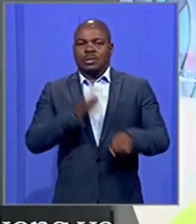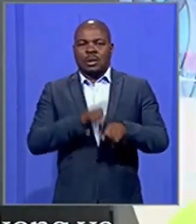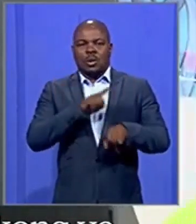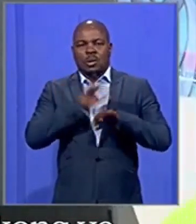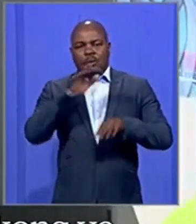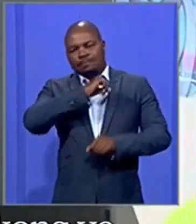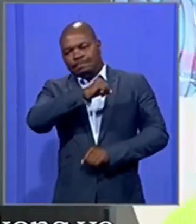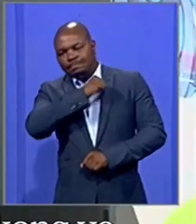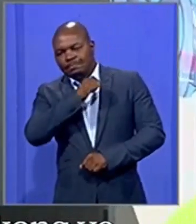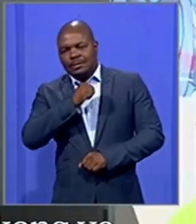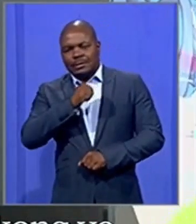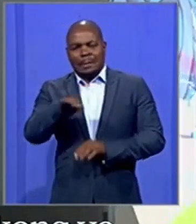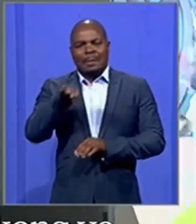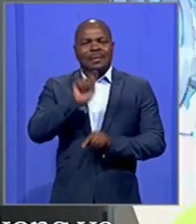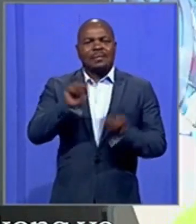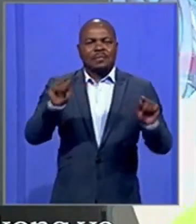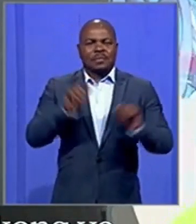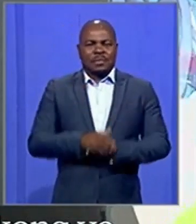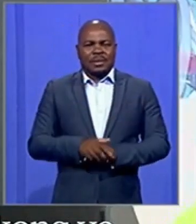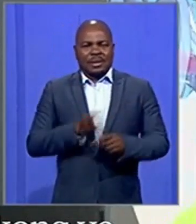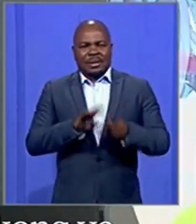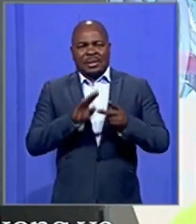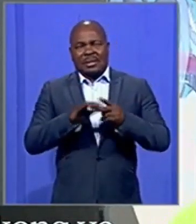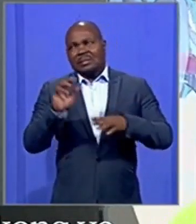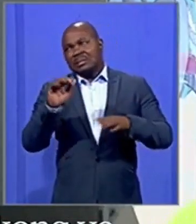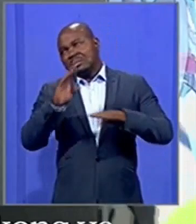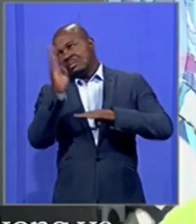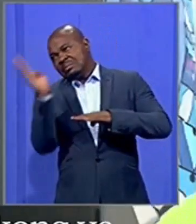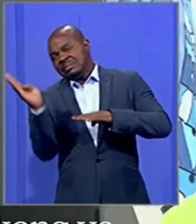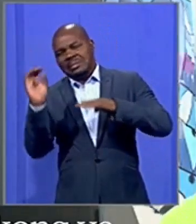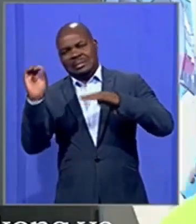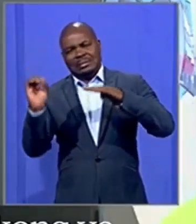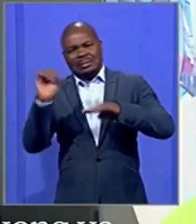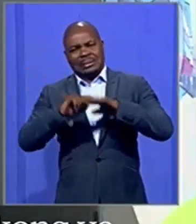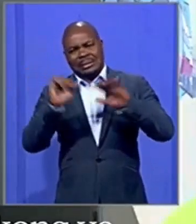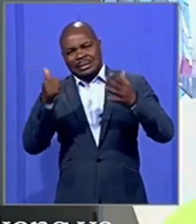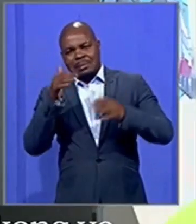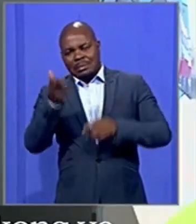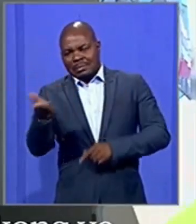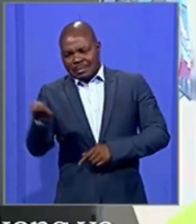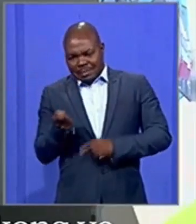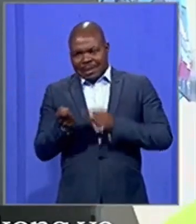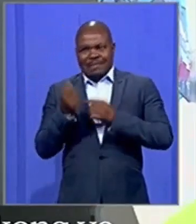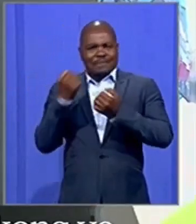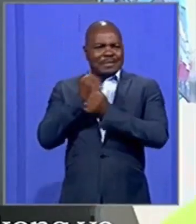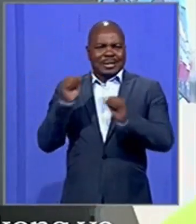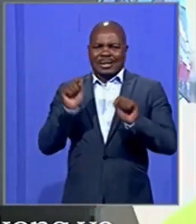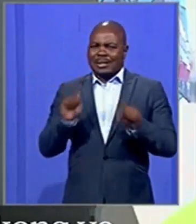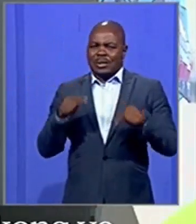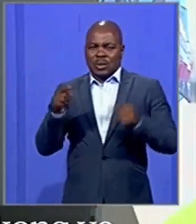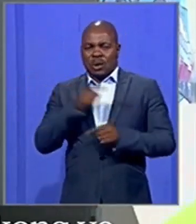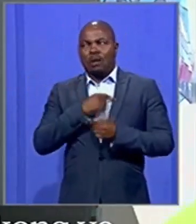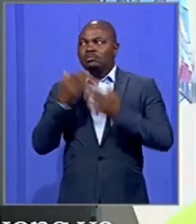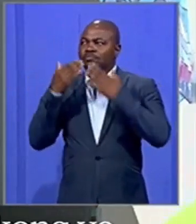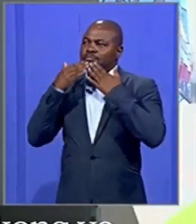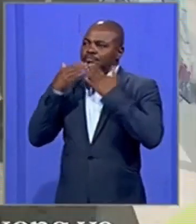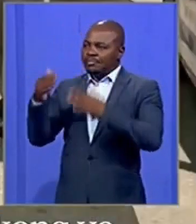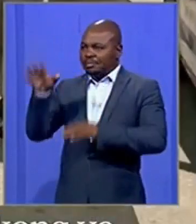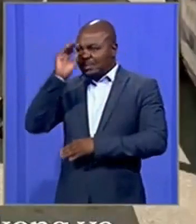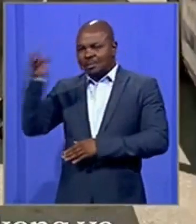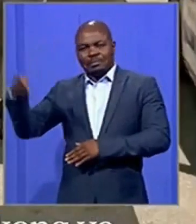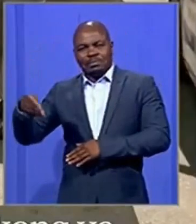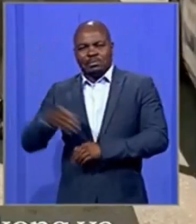di bankeng go le bo late ka bo 6 jalo ga batho ba sa kgona go ba ntshe ditšhelete ba be free pele re le bo maponisa ntse ga bona a ntse a le